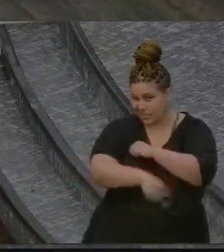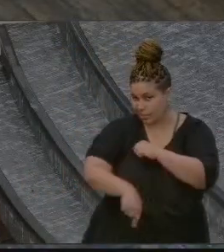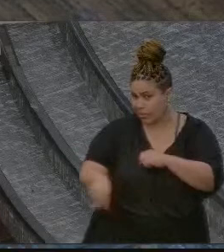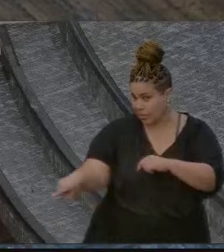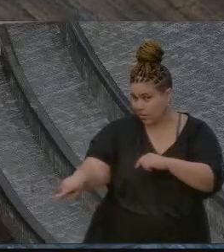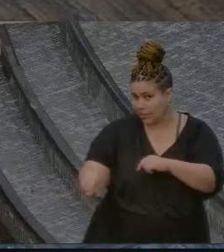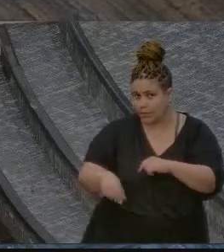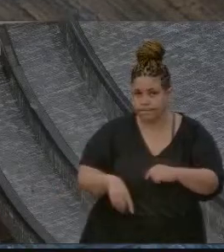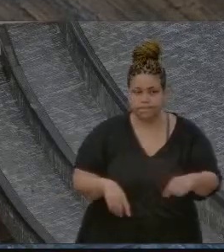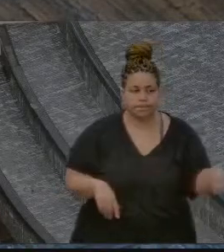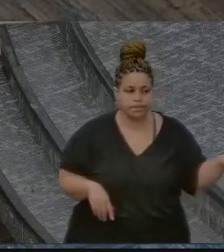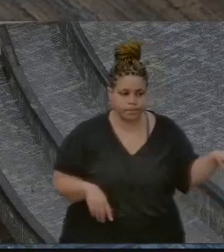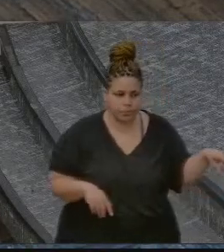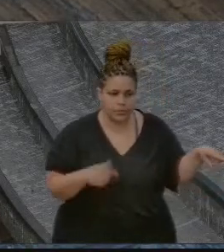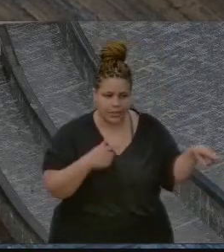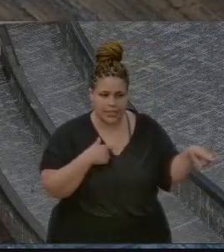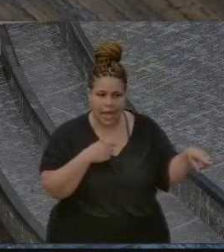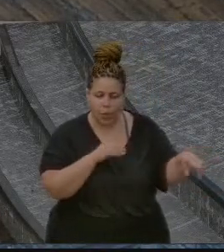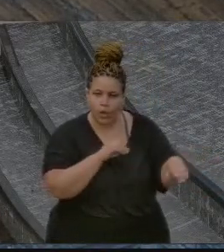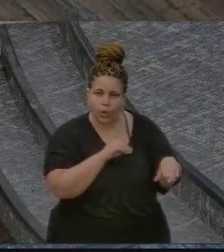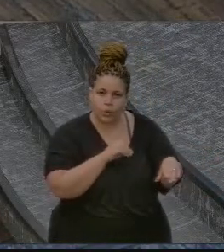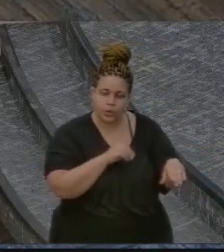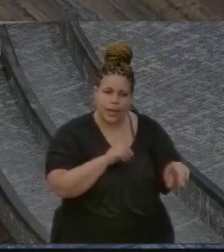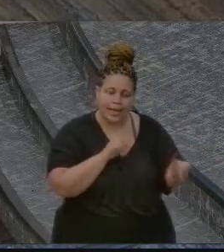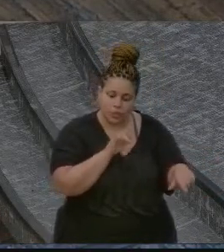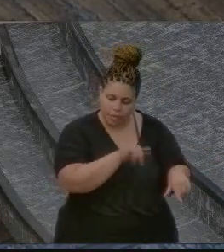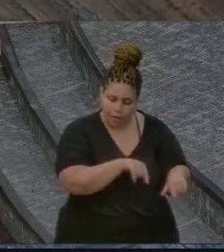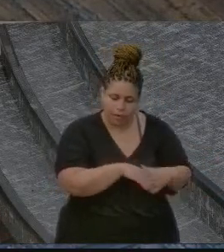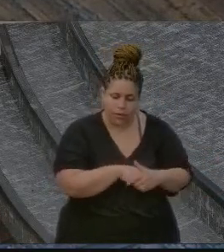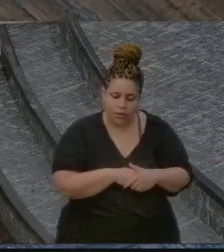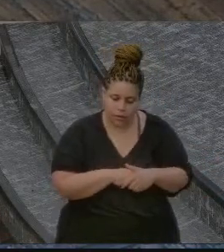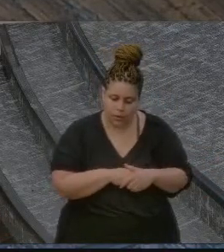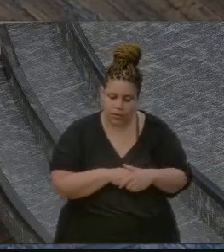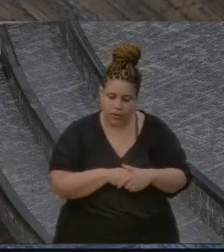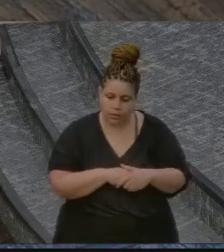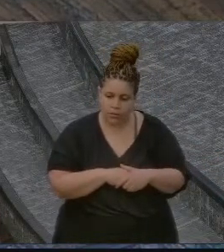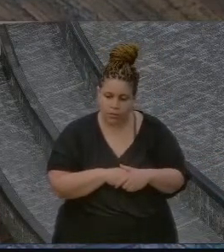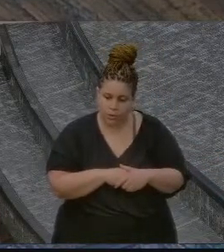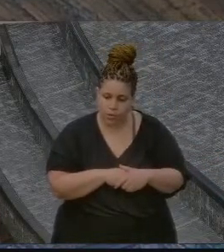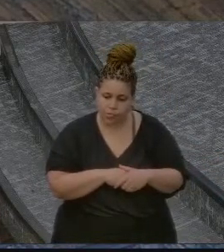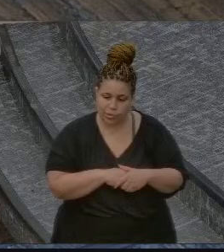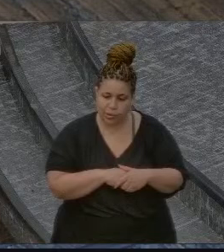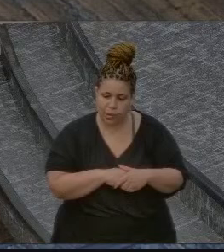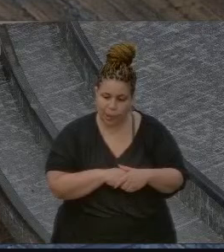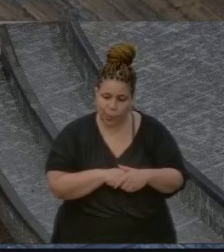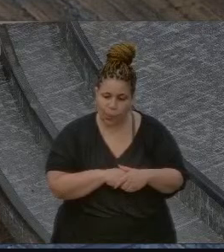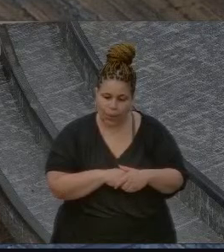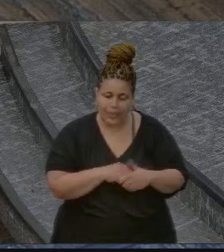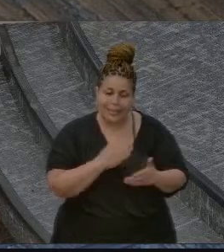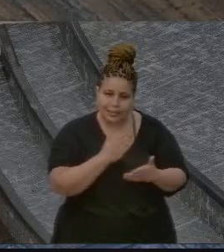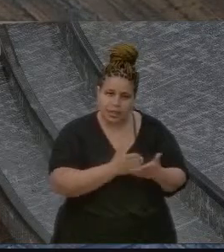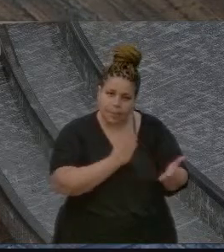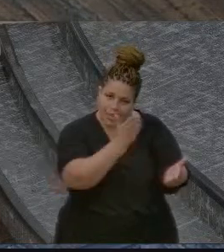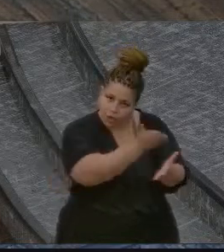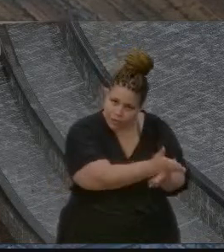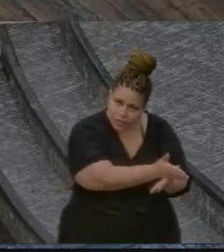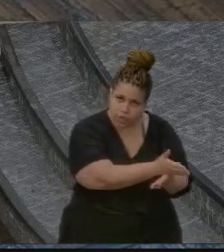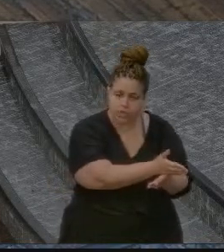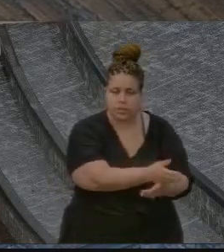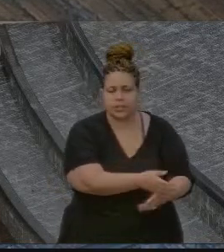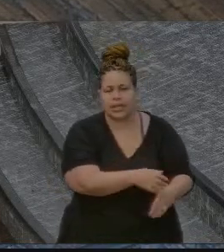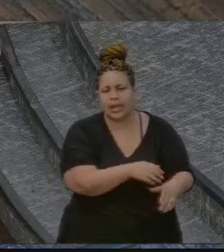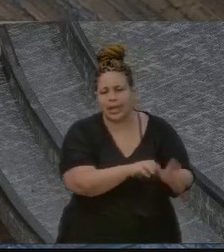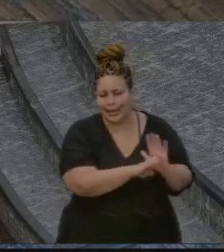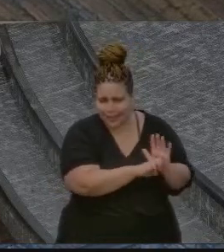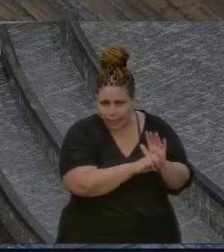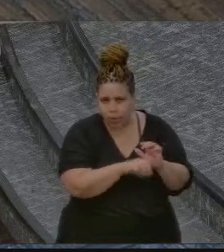I will address that. So if you look at some of our interventions, right? So let's take restorative practices,